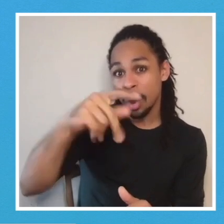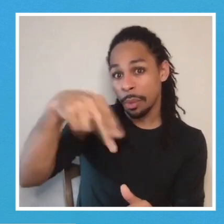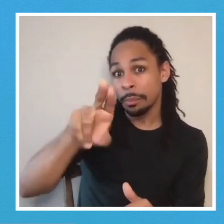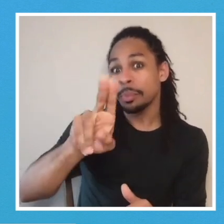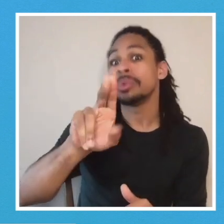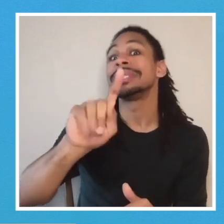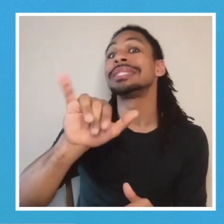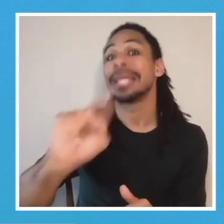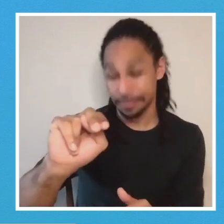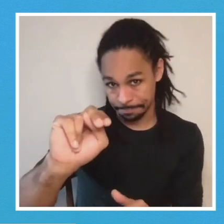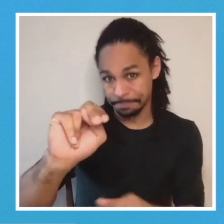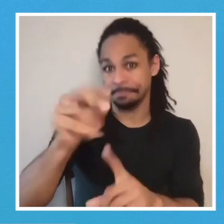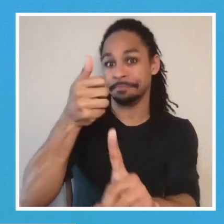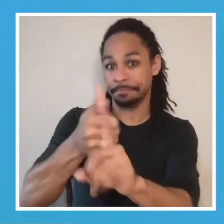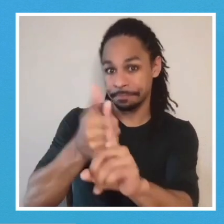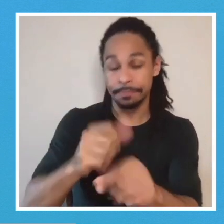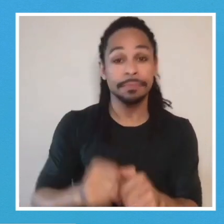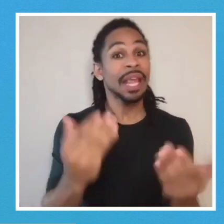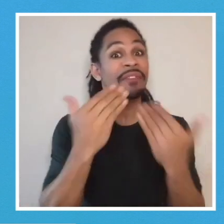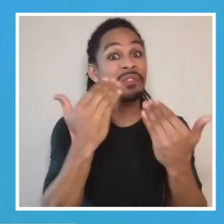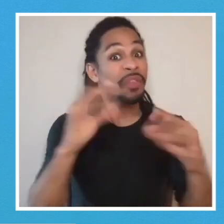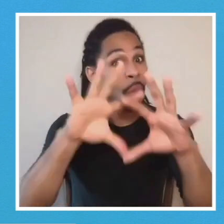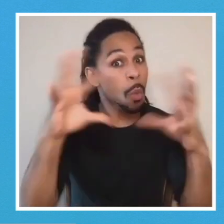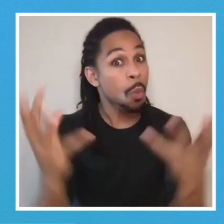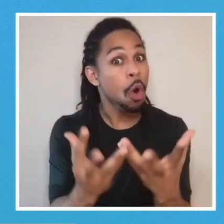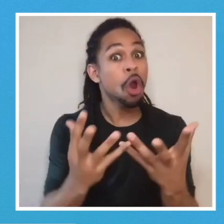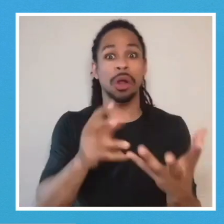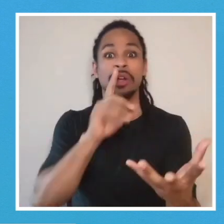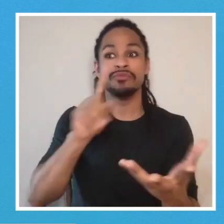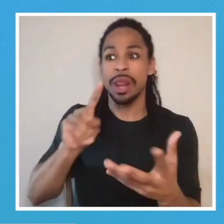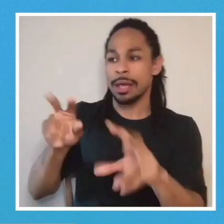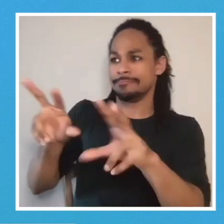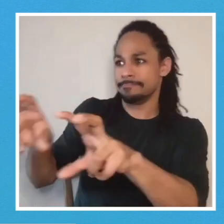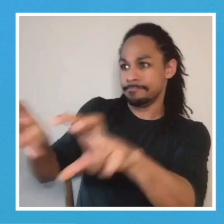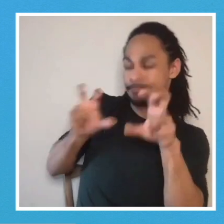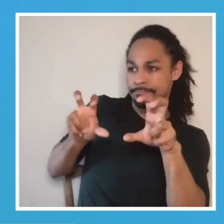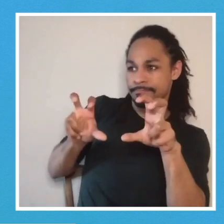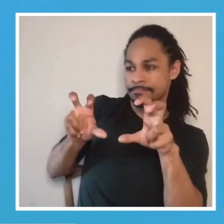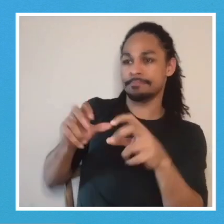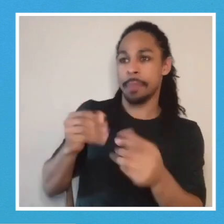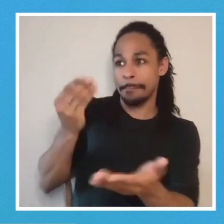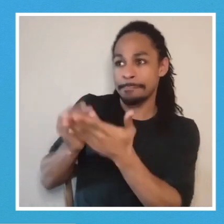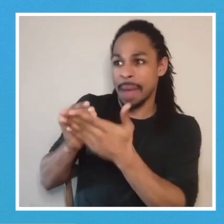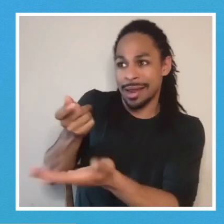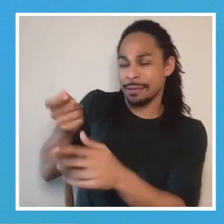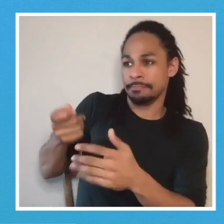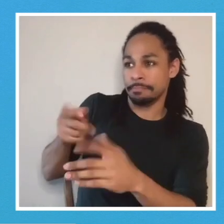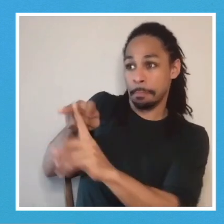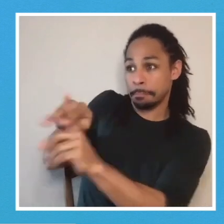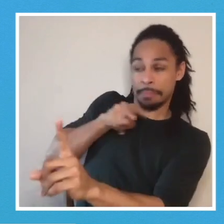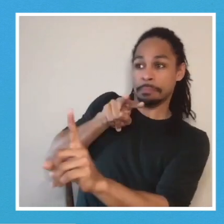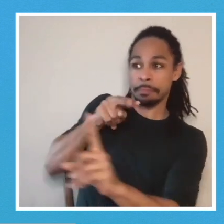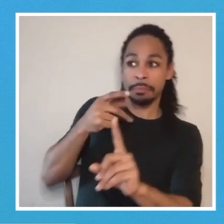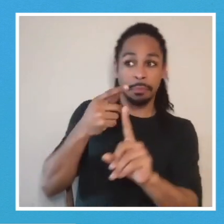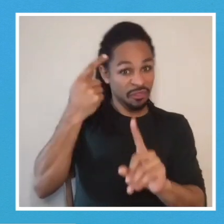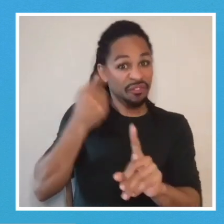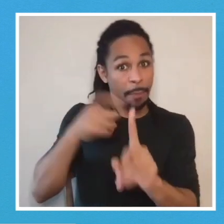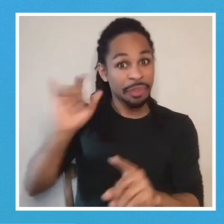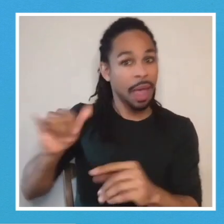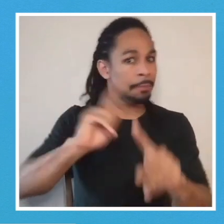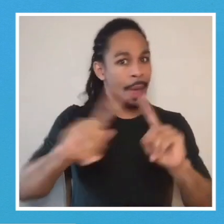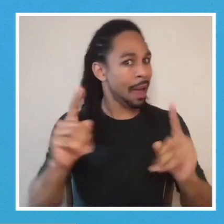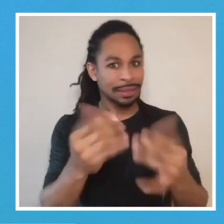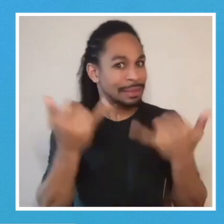Thankfully, the world is divesting from Putin's oil, but tragically, the response by other oil oligarchs and their minions and media